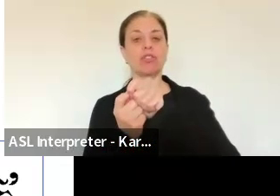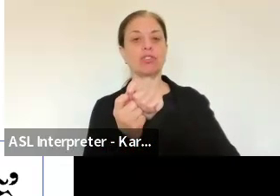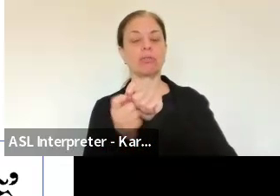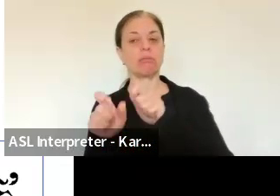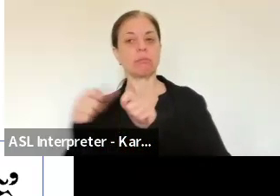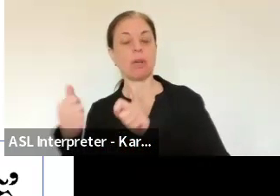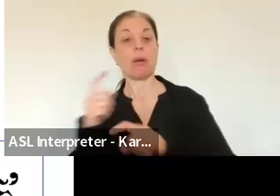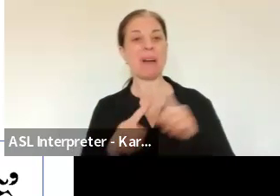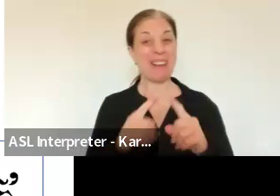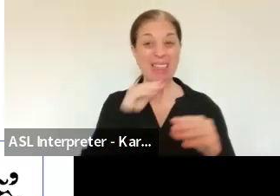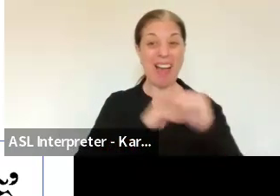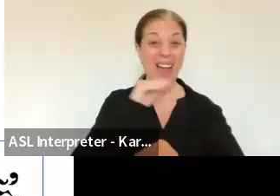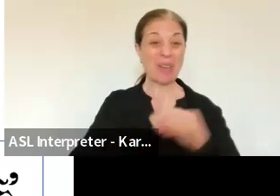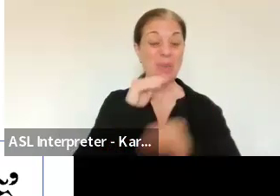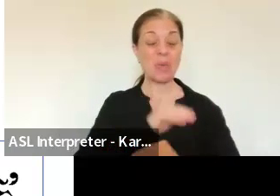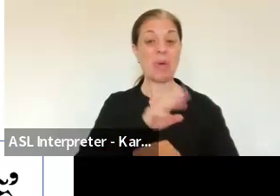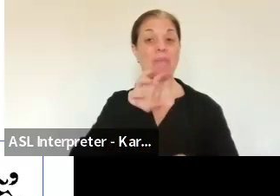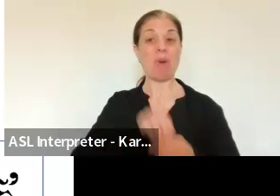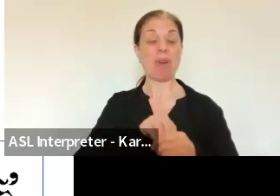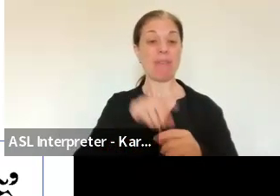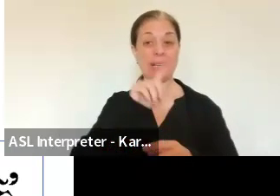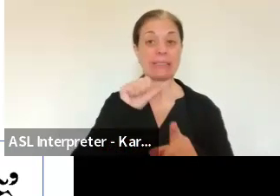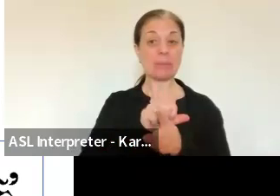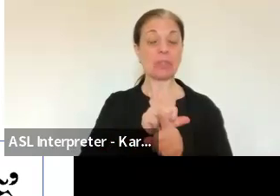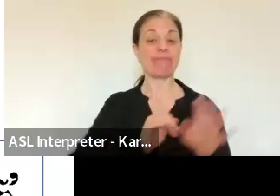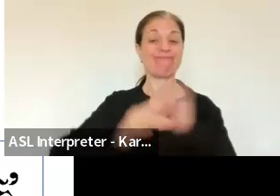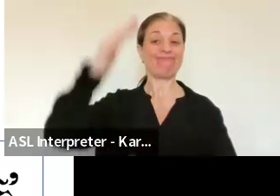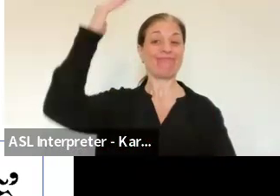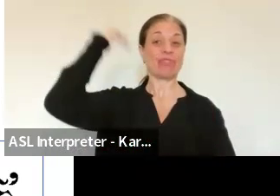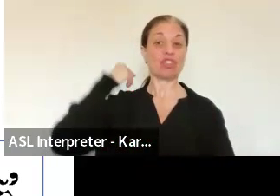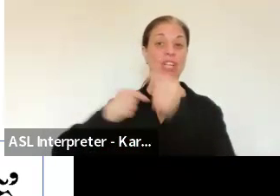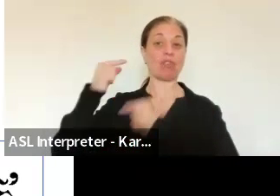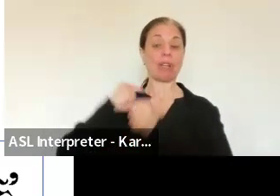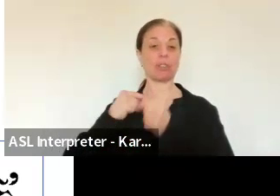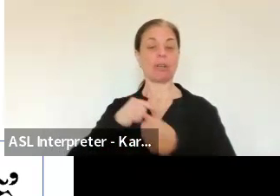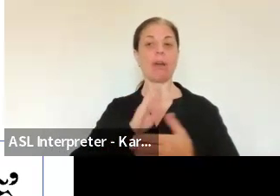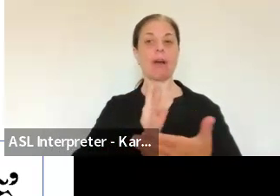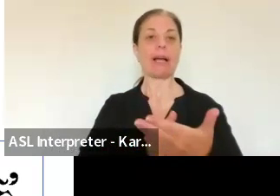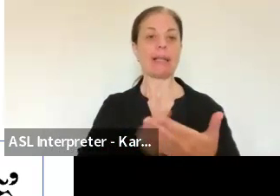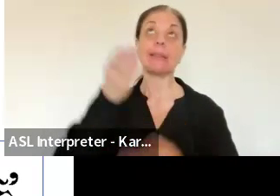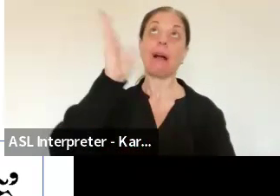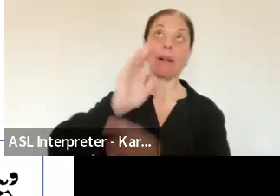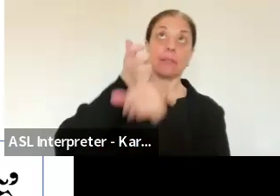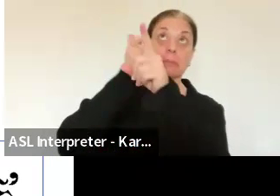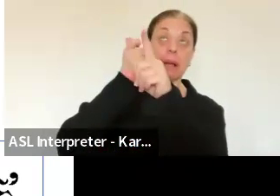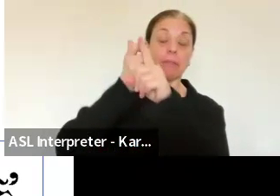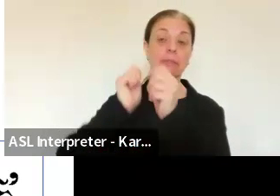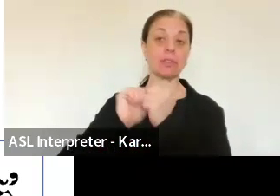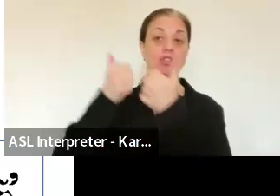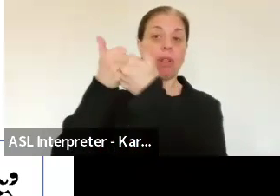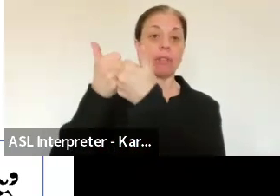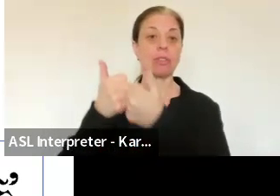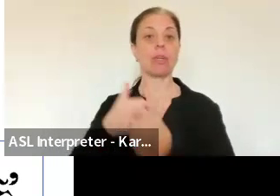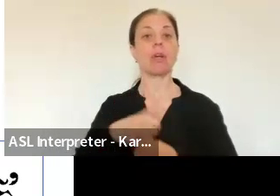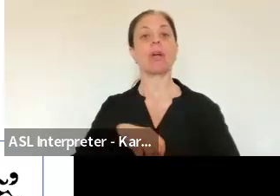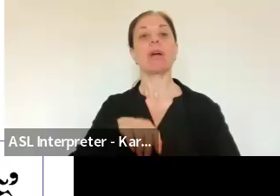how much she's been lied to, that she's part of a conspiracy stretching back generations that will put her up against the gods themselves. Aboriginal